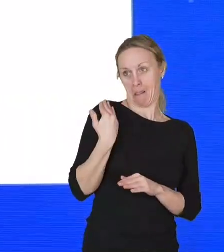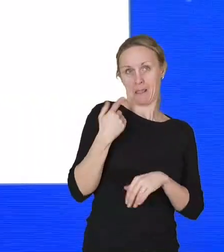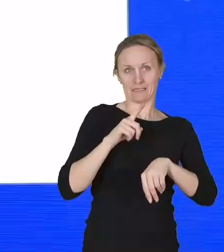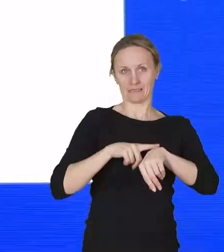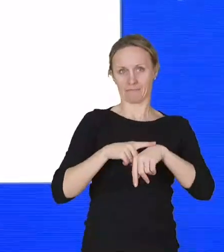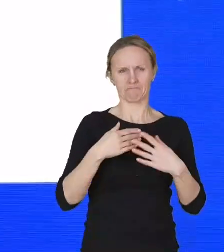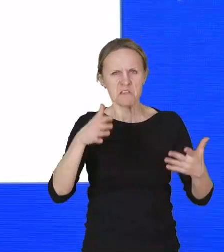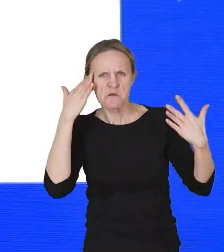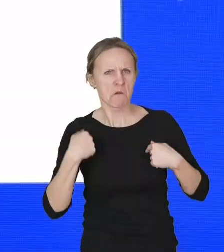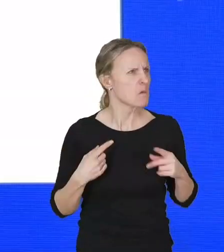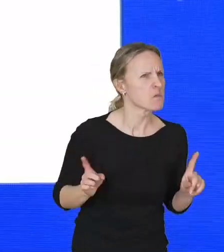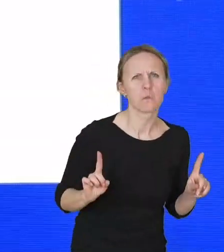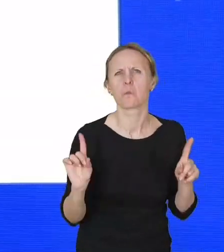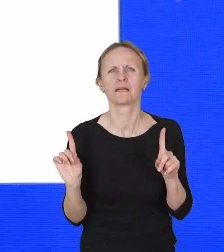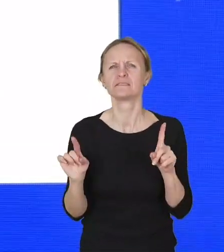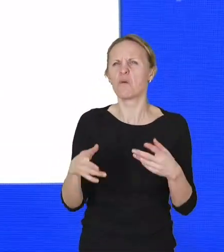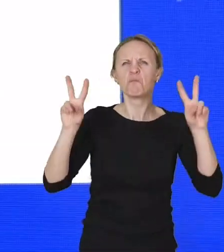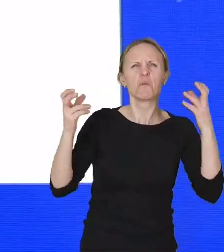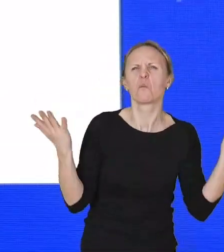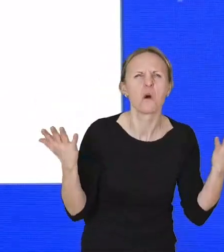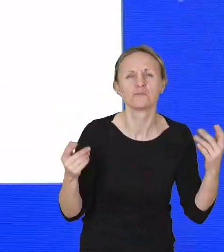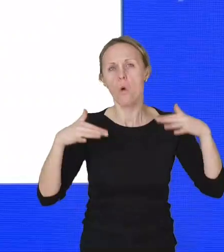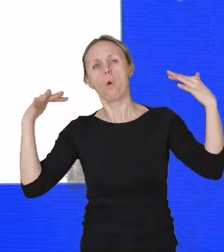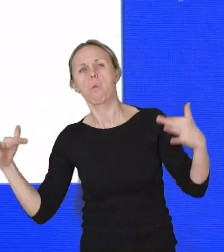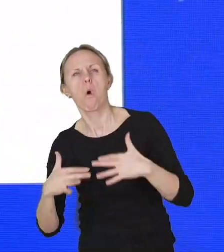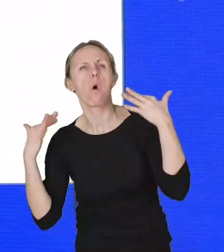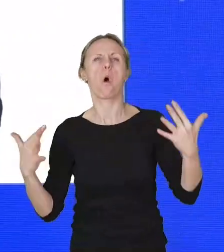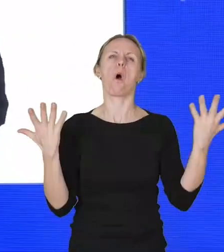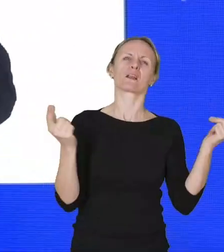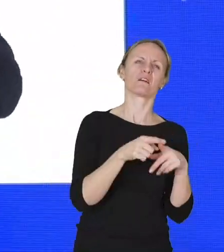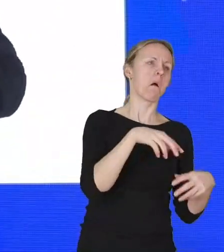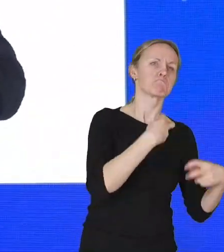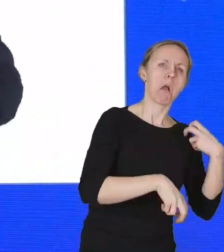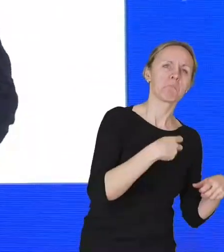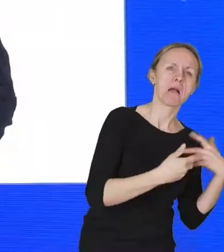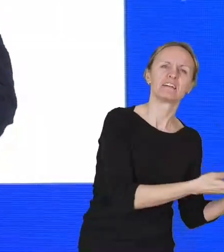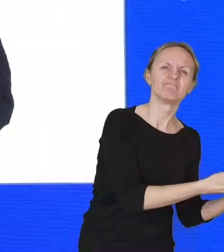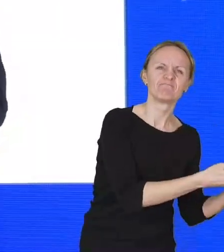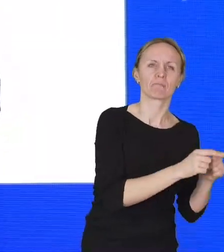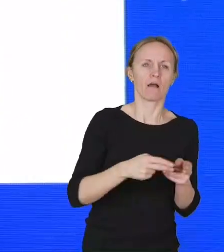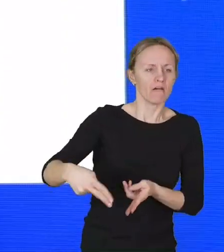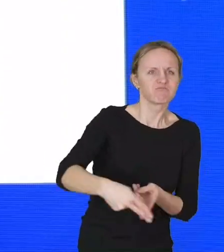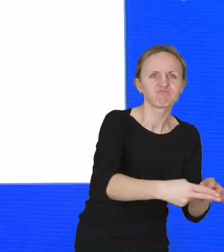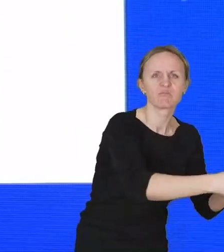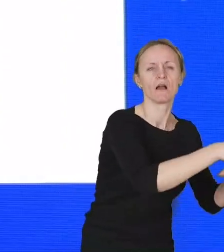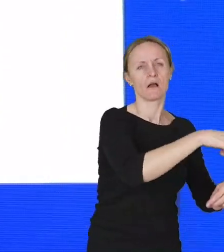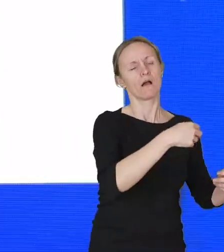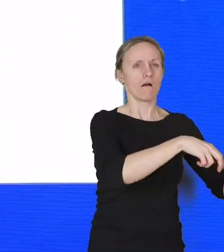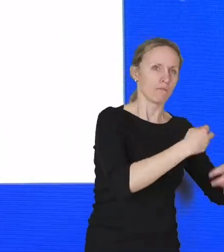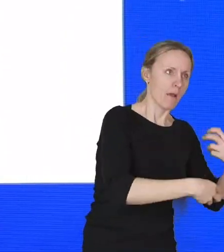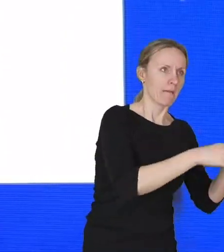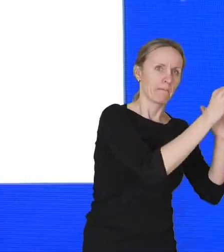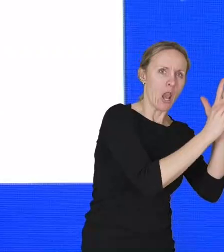but geo-economically, everything is changing. The way we are doing business is changing. We can't